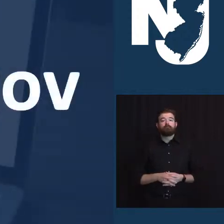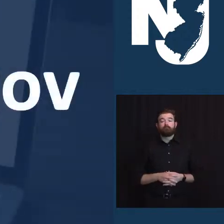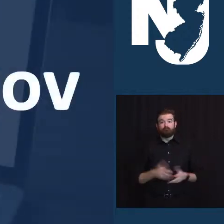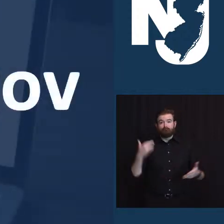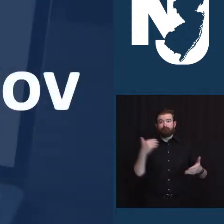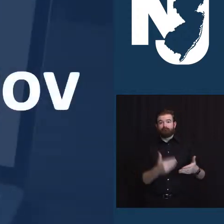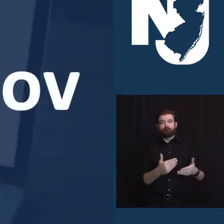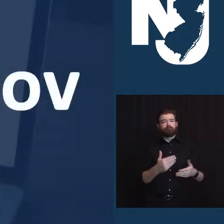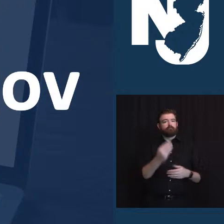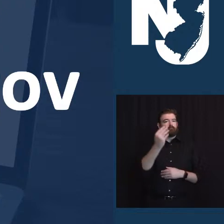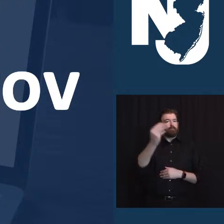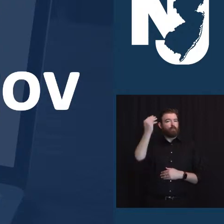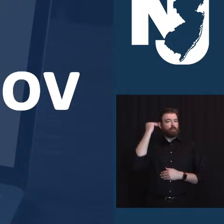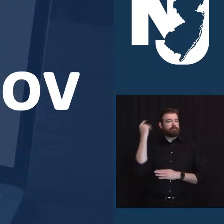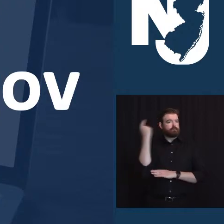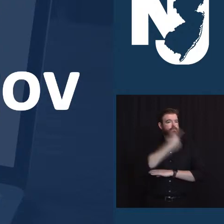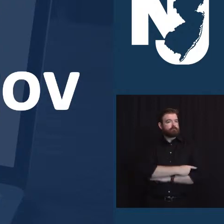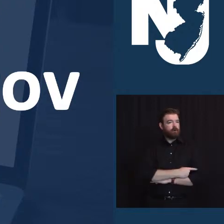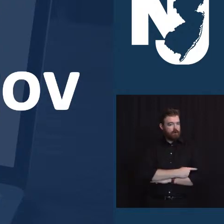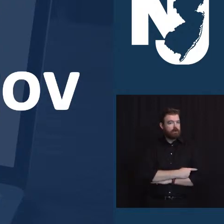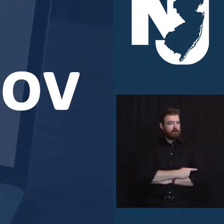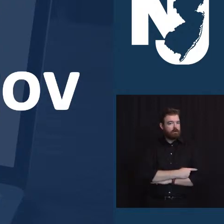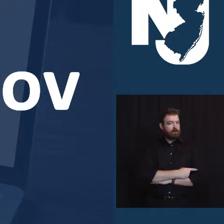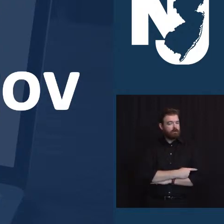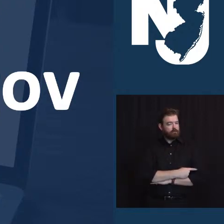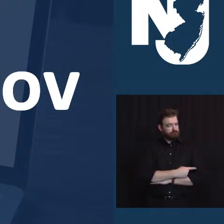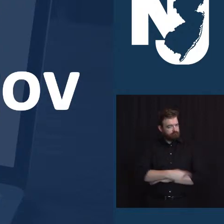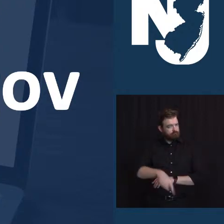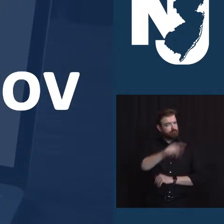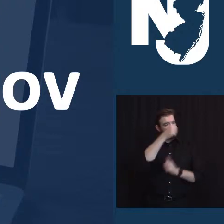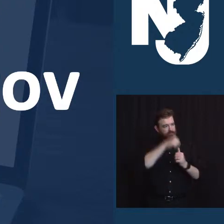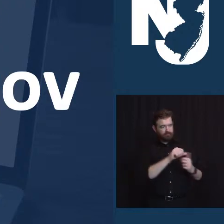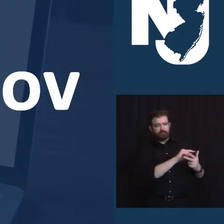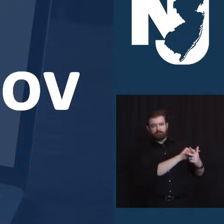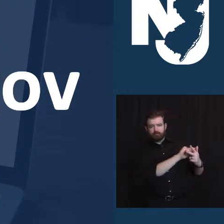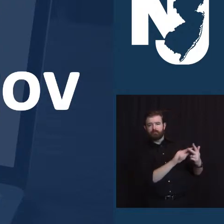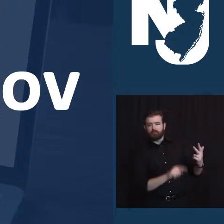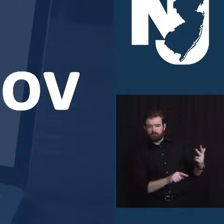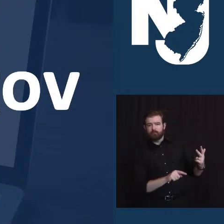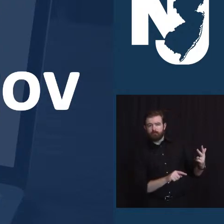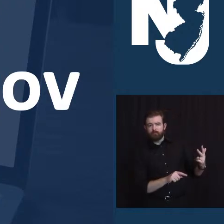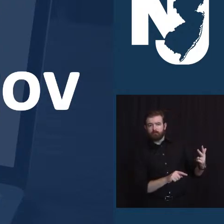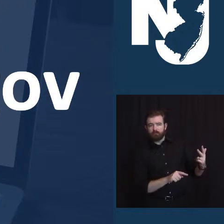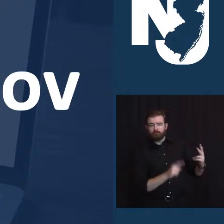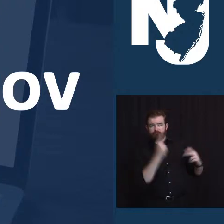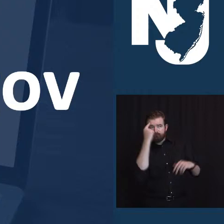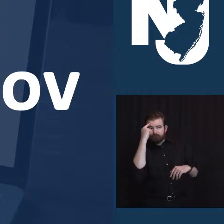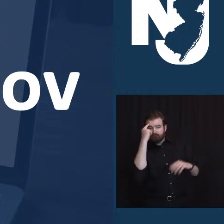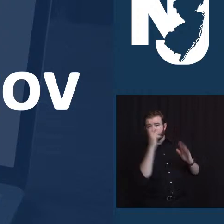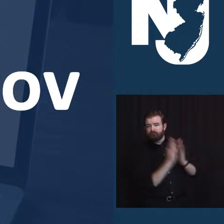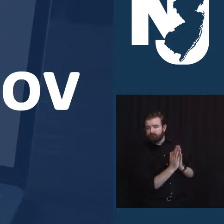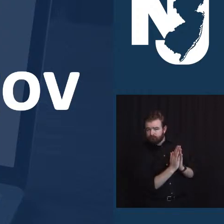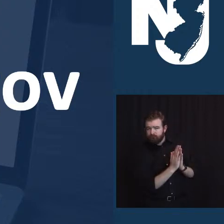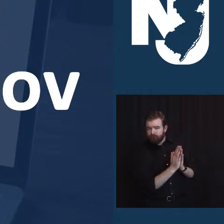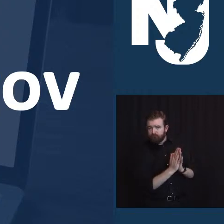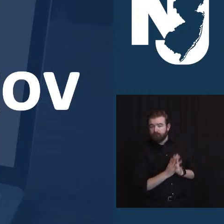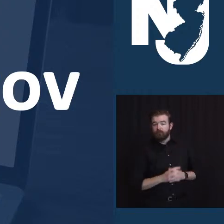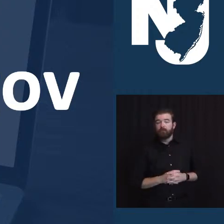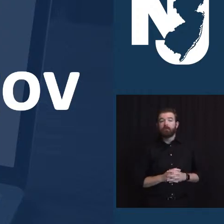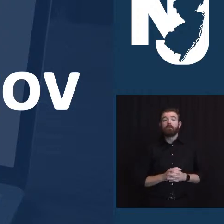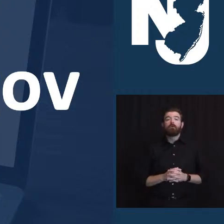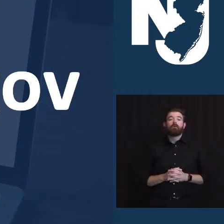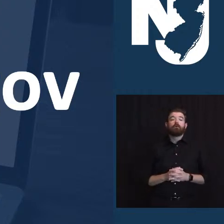Tom, and Steve and their families and all we have lost in our thoughts and prayers. Finally, let's end up on a high